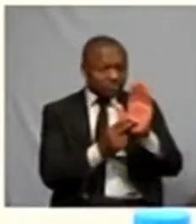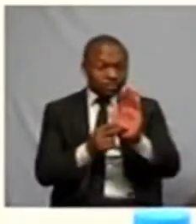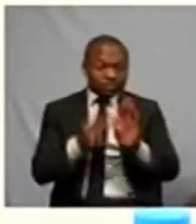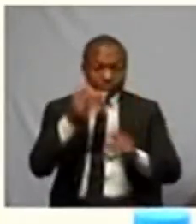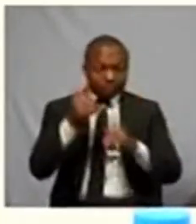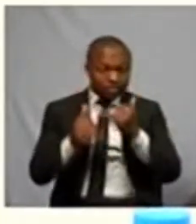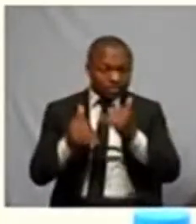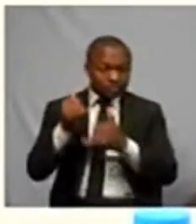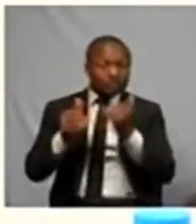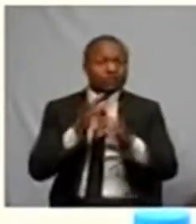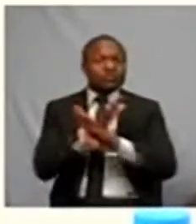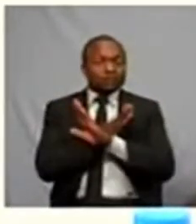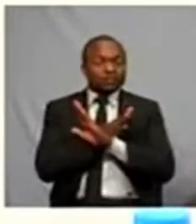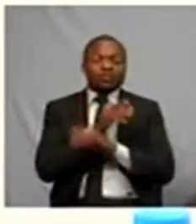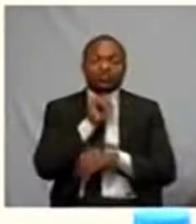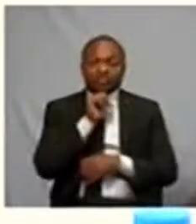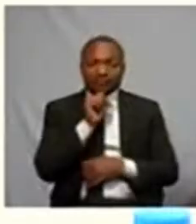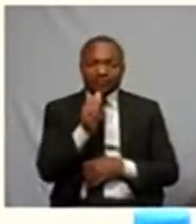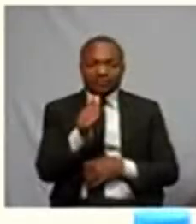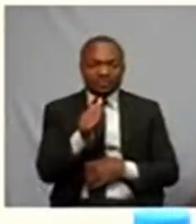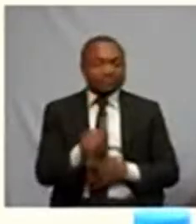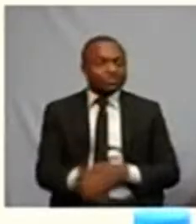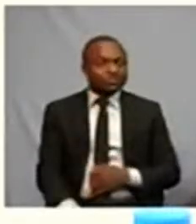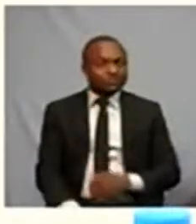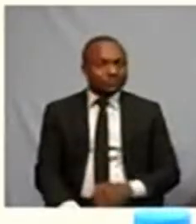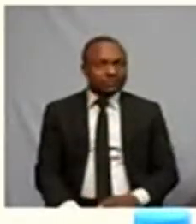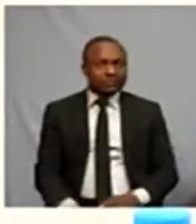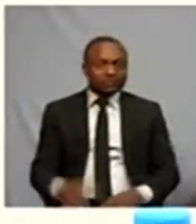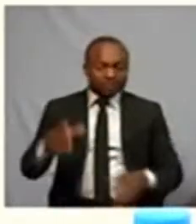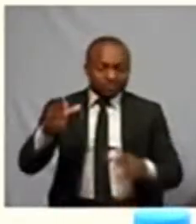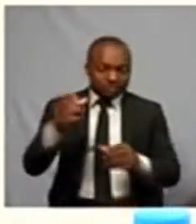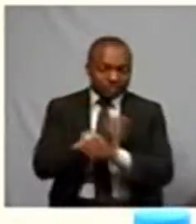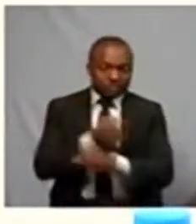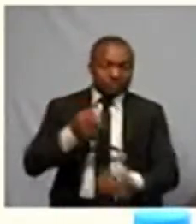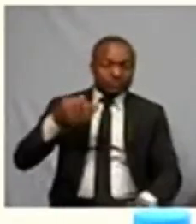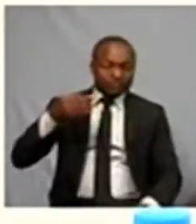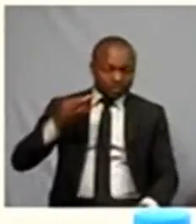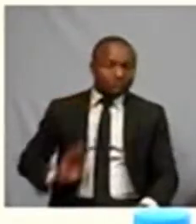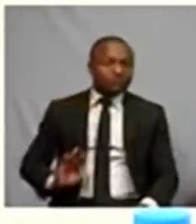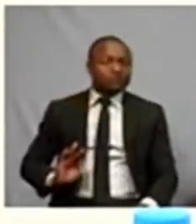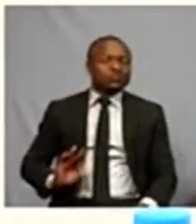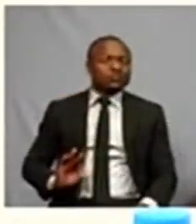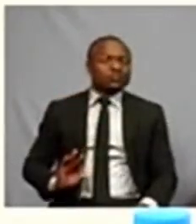that Zambia may not derive benefits from